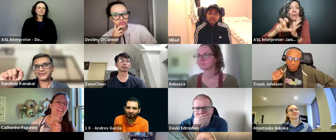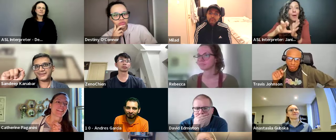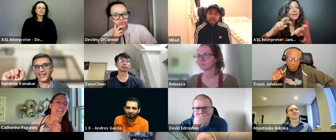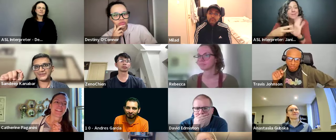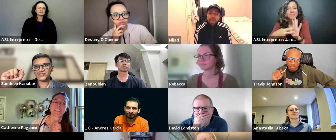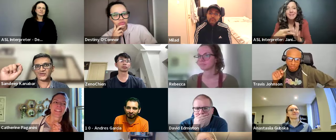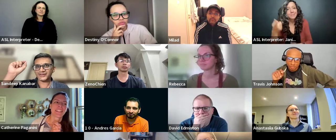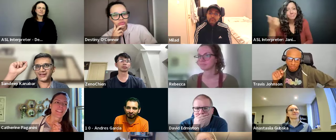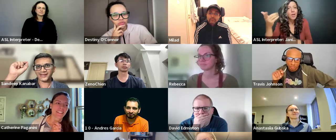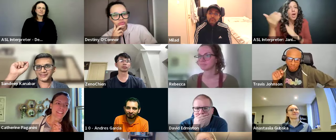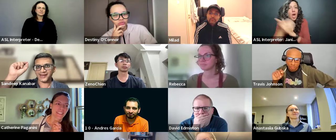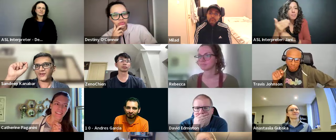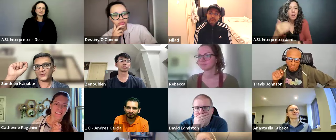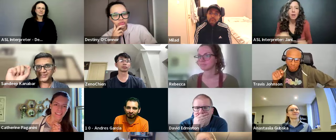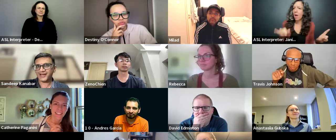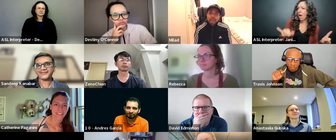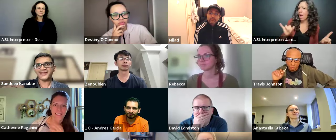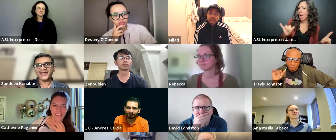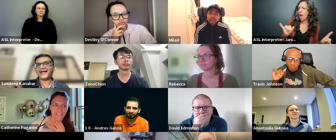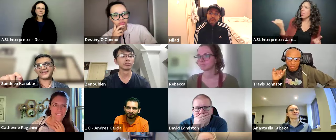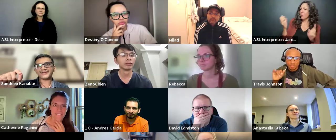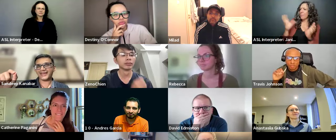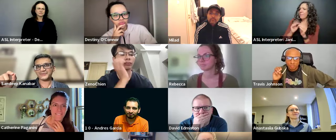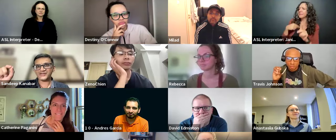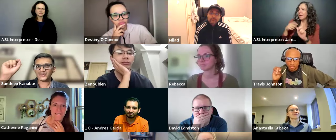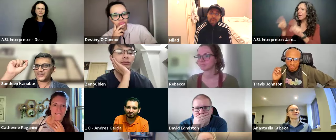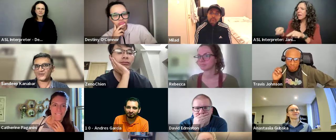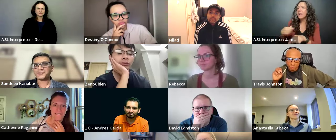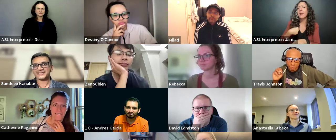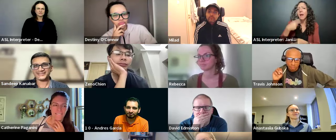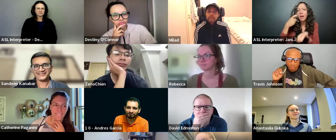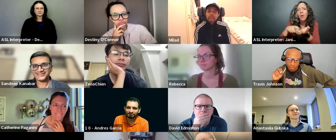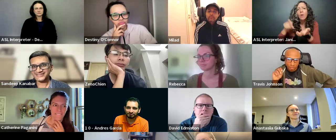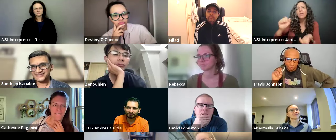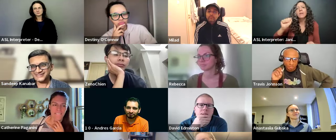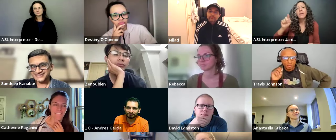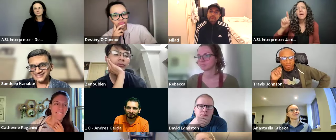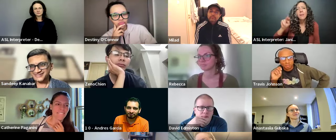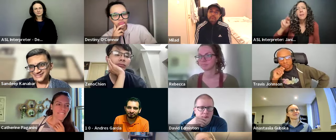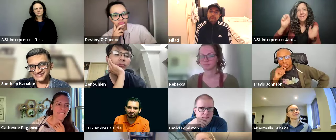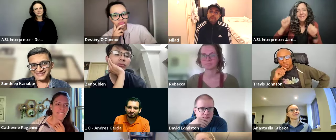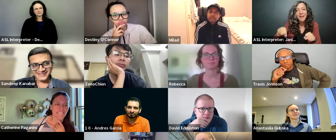people started, the administrator has the right to start, and then the administrator stops it.